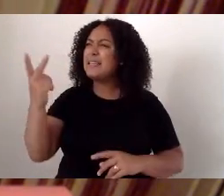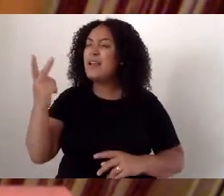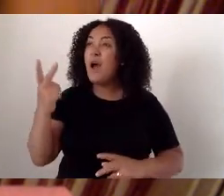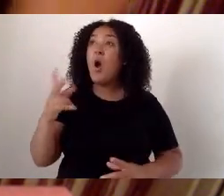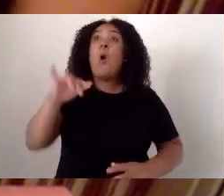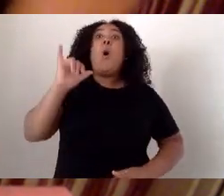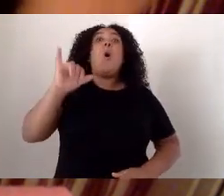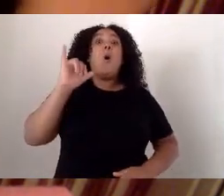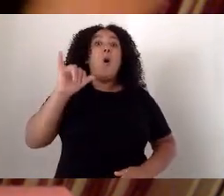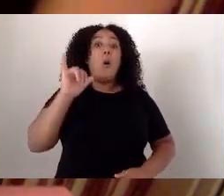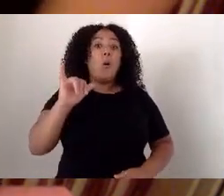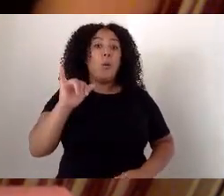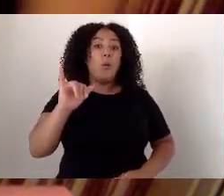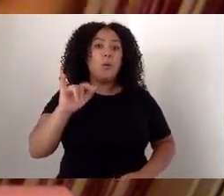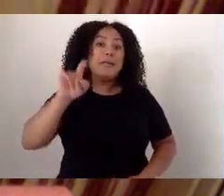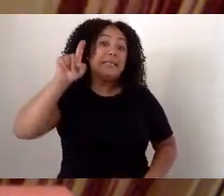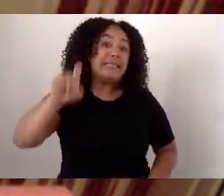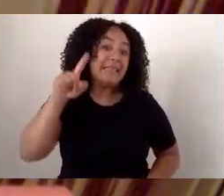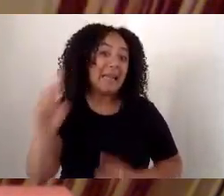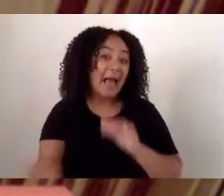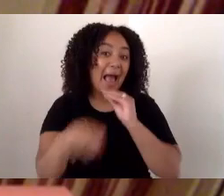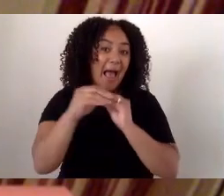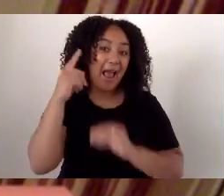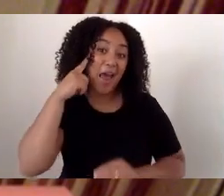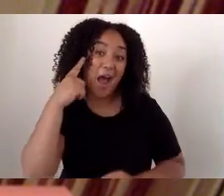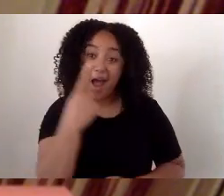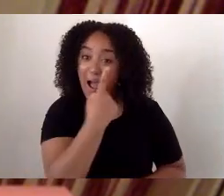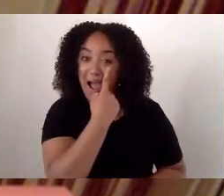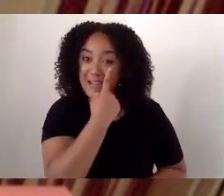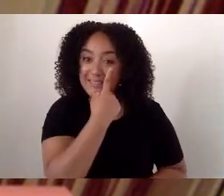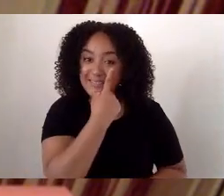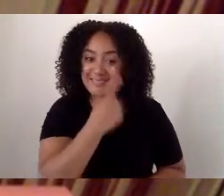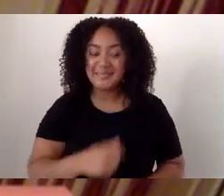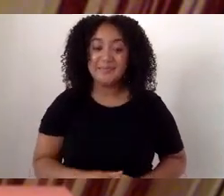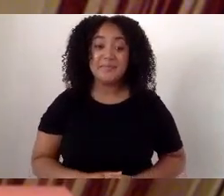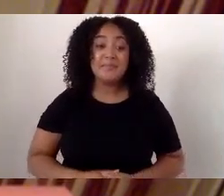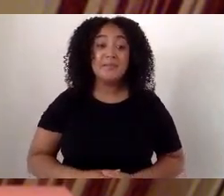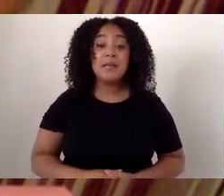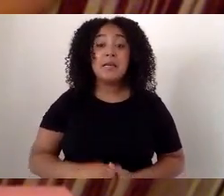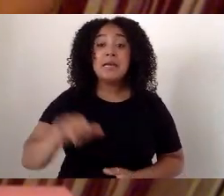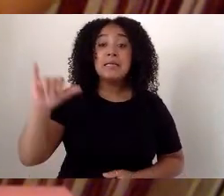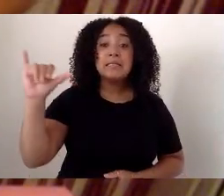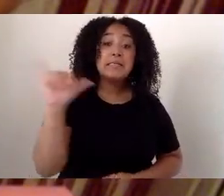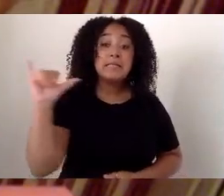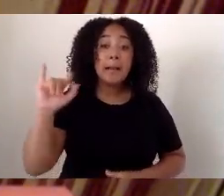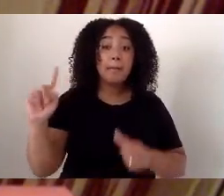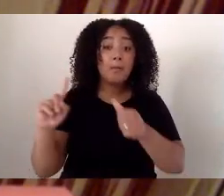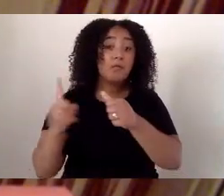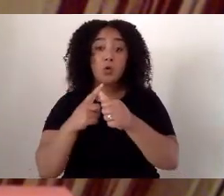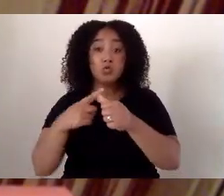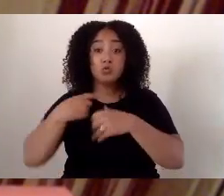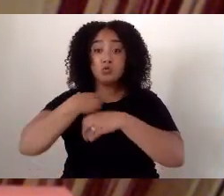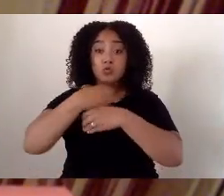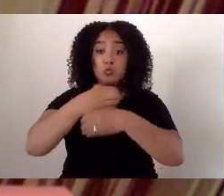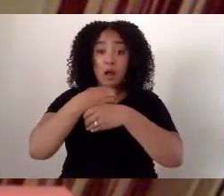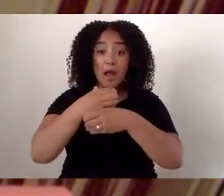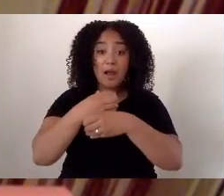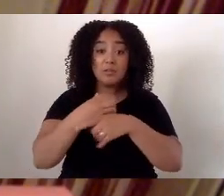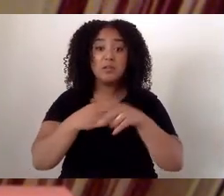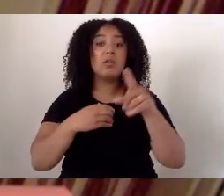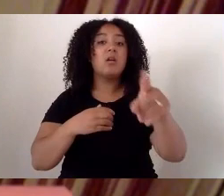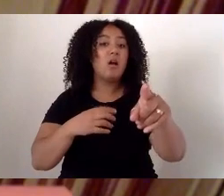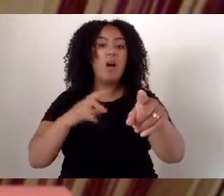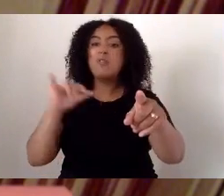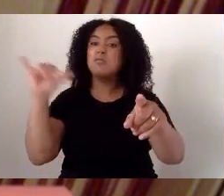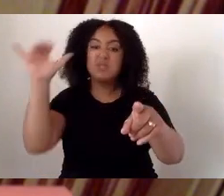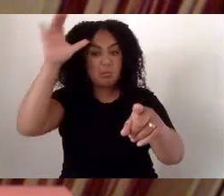things. So just like how I made the eyes of my sock puppet, I made a few more. So these are